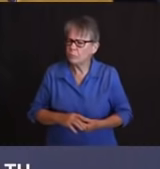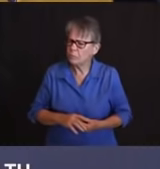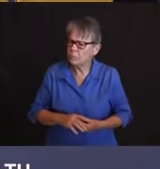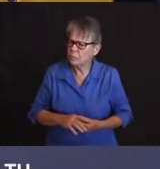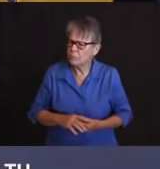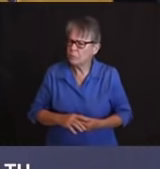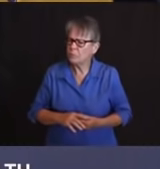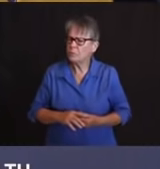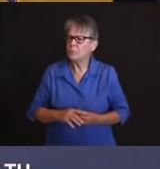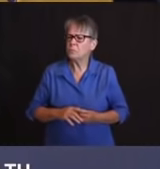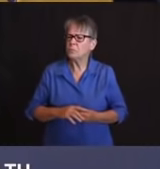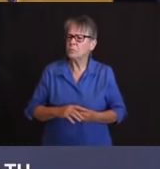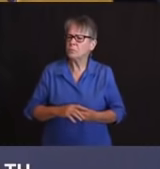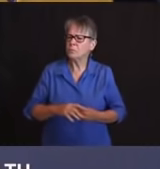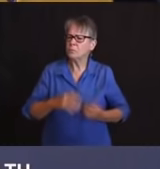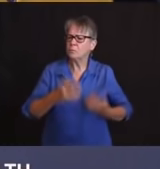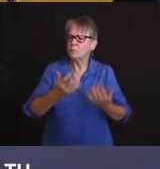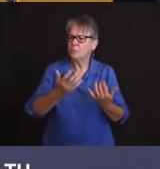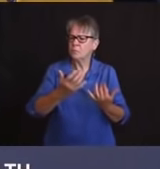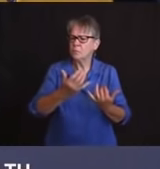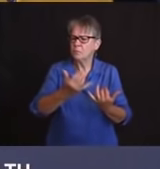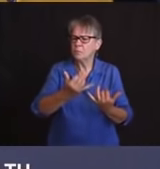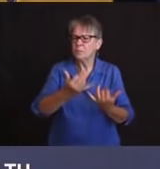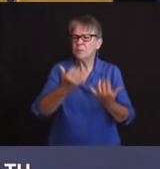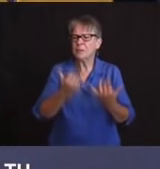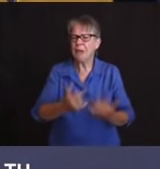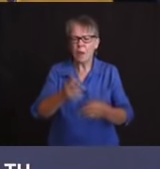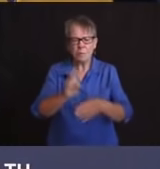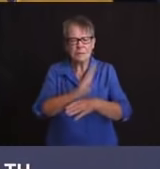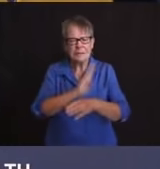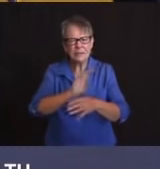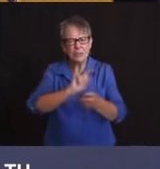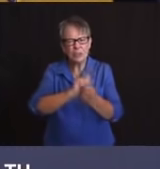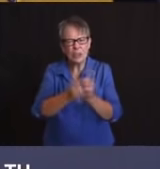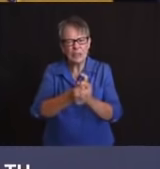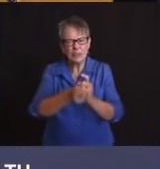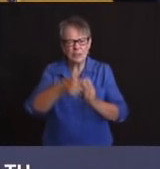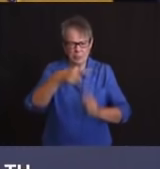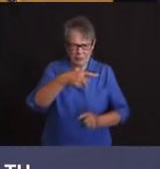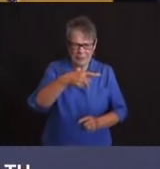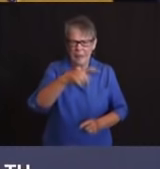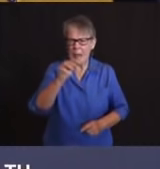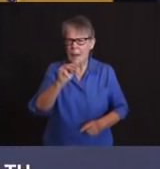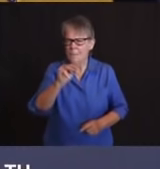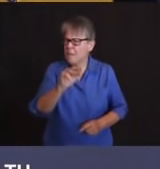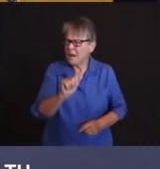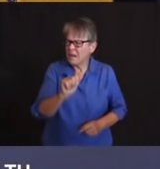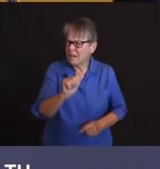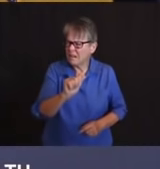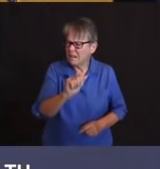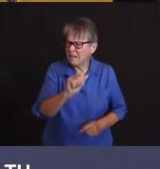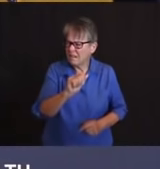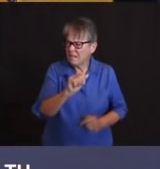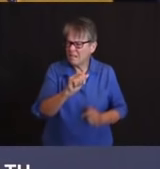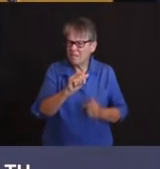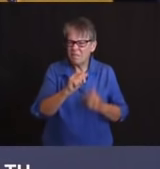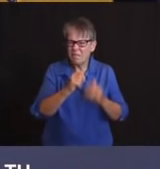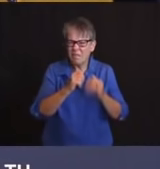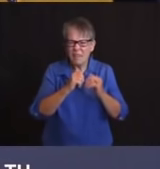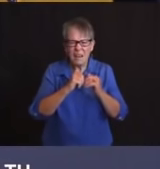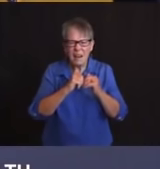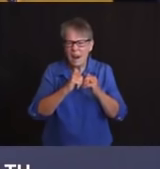not beholden to your executive orders and your guidelines? I missed the So